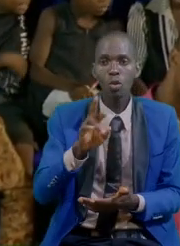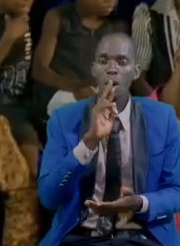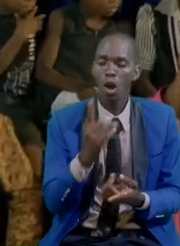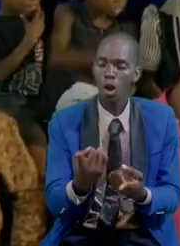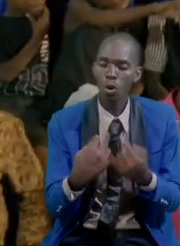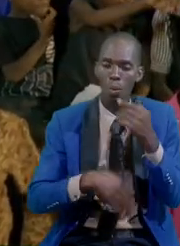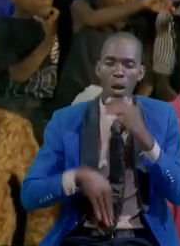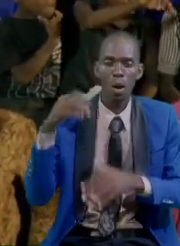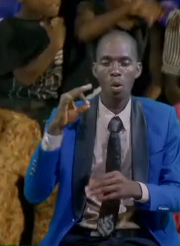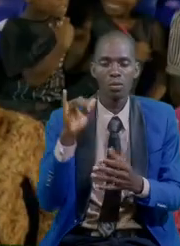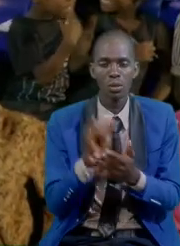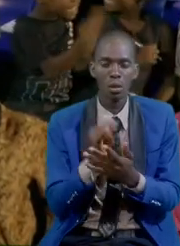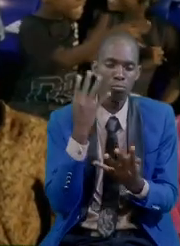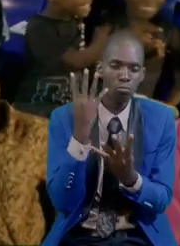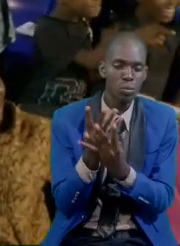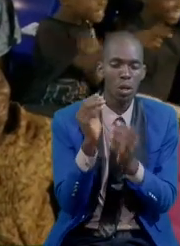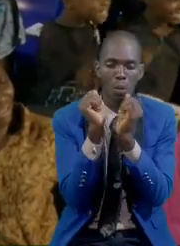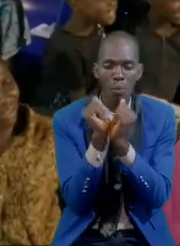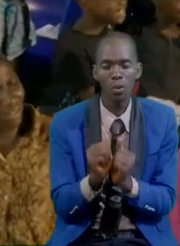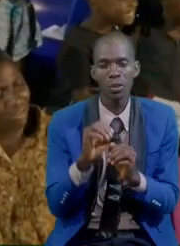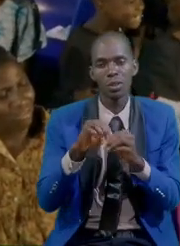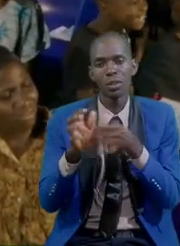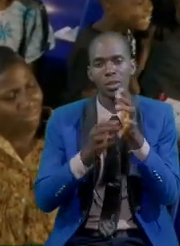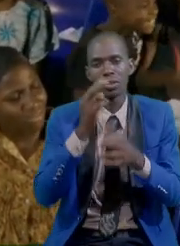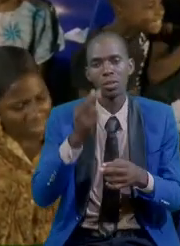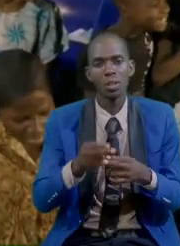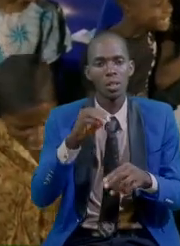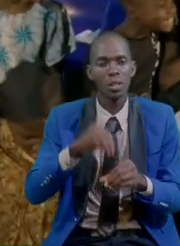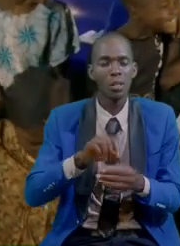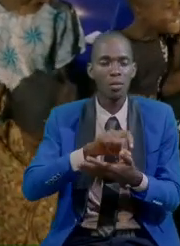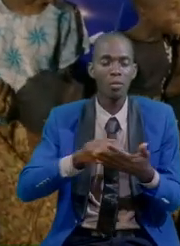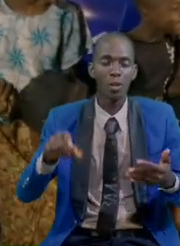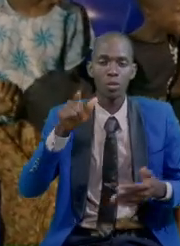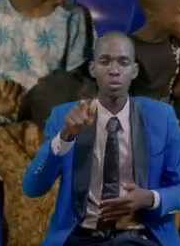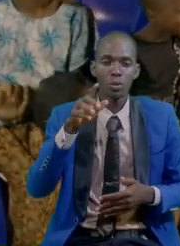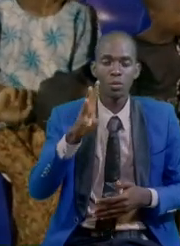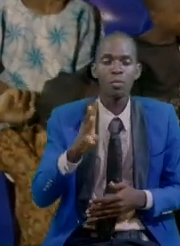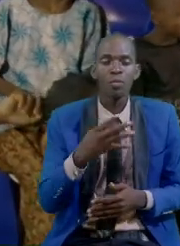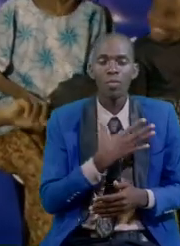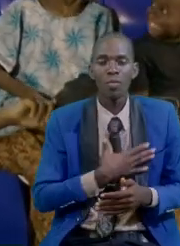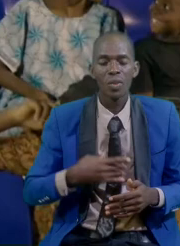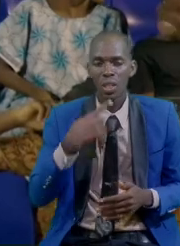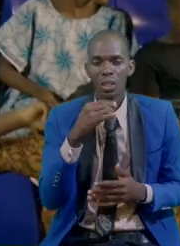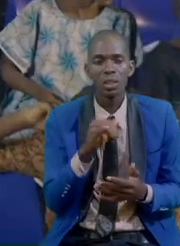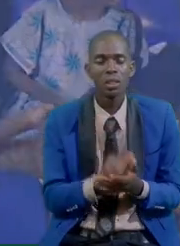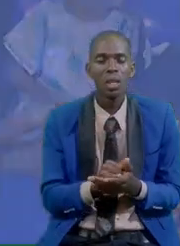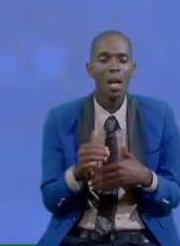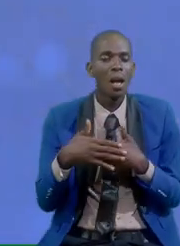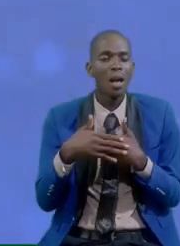that bondage. Look at verse 24. In verse 24 it says, who were having